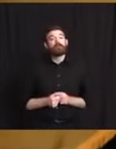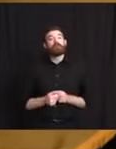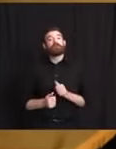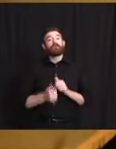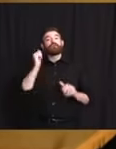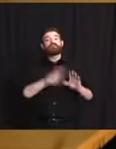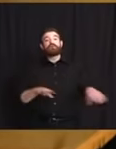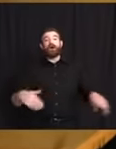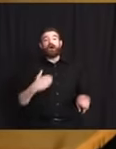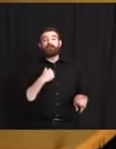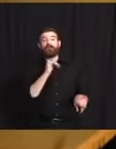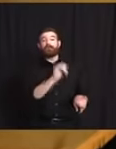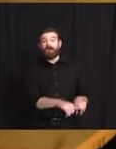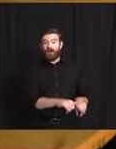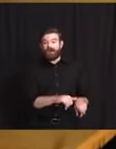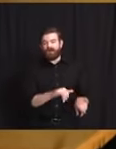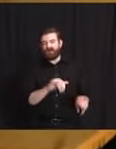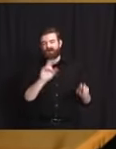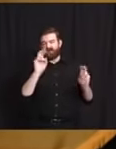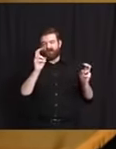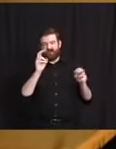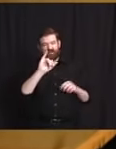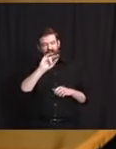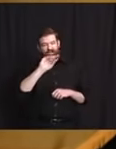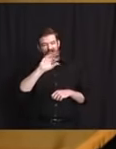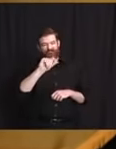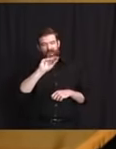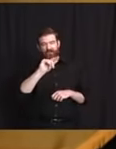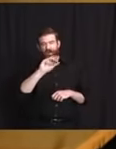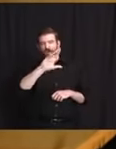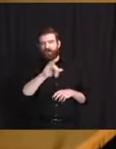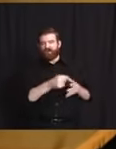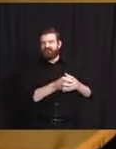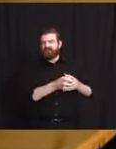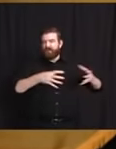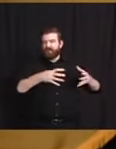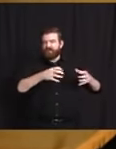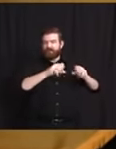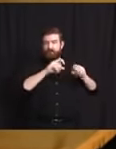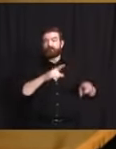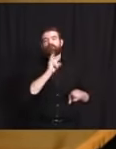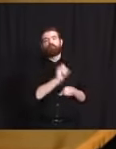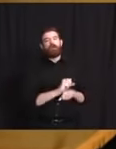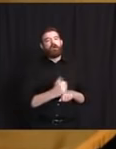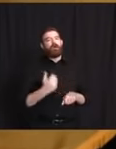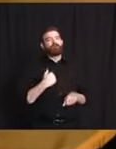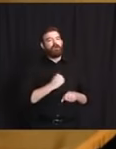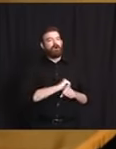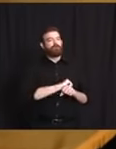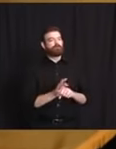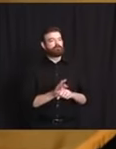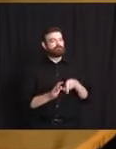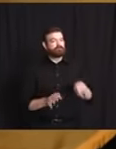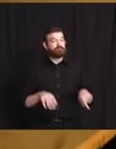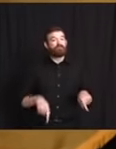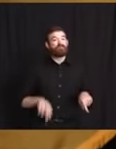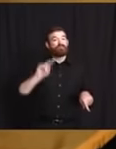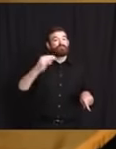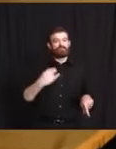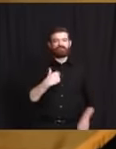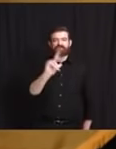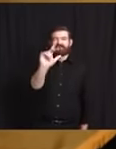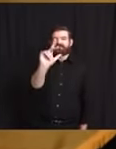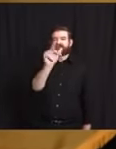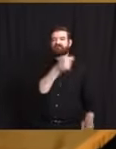COVID-19. The state now has 23 reported cases in children between the ages of 1 and